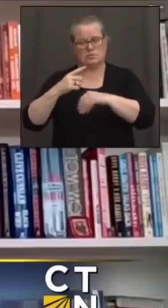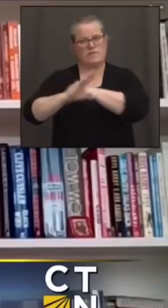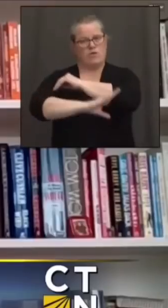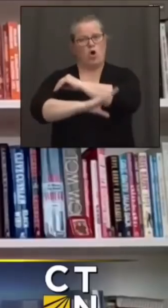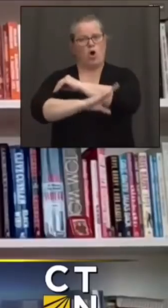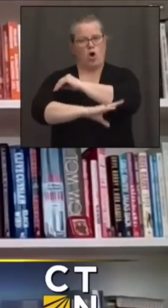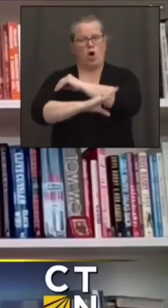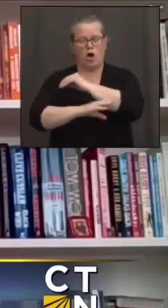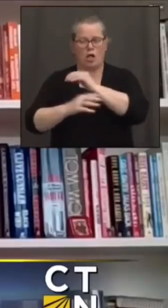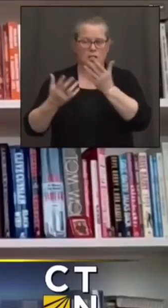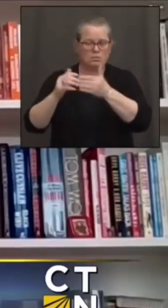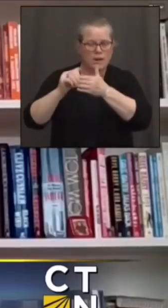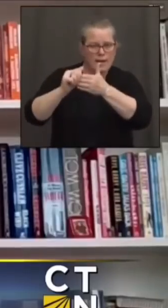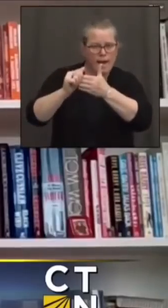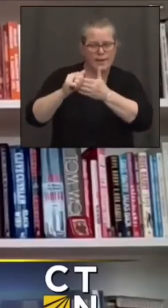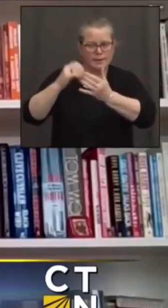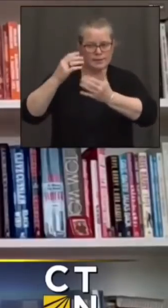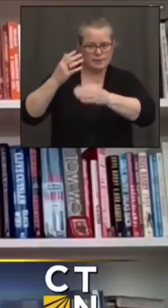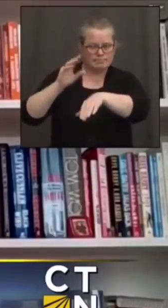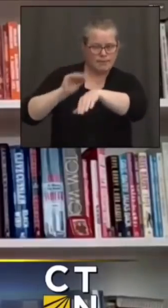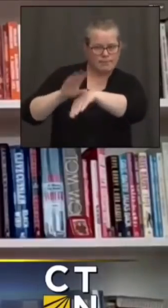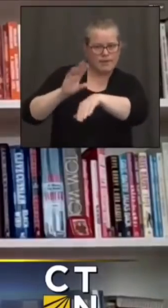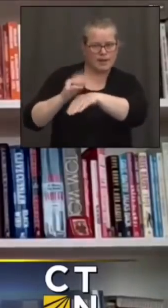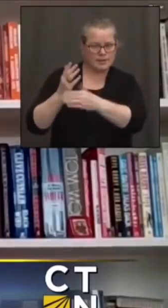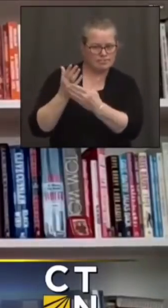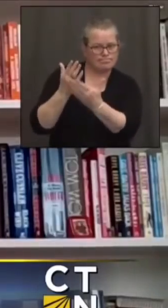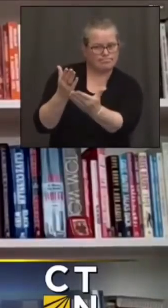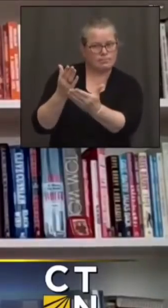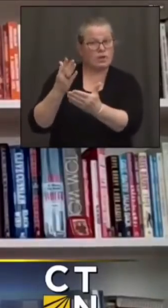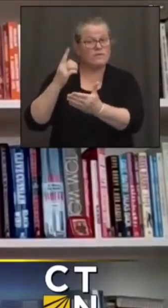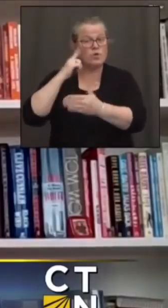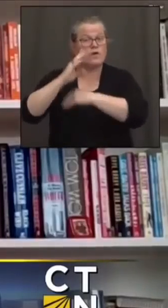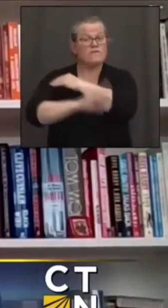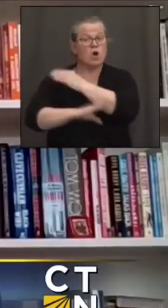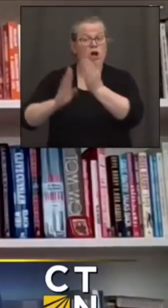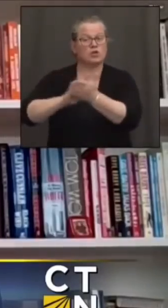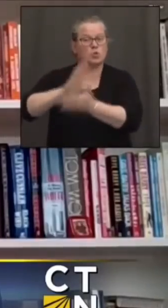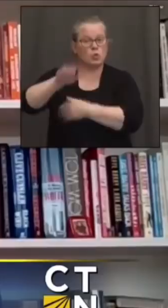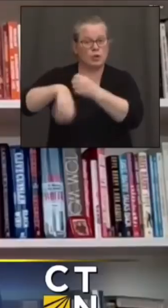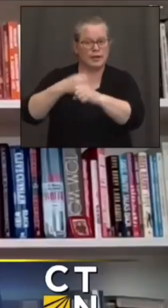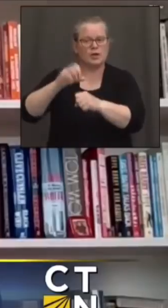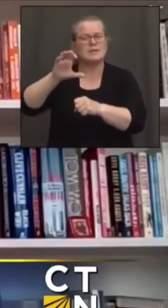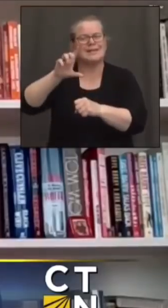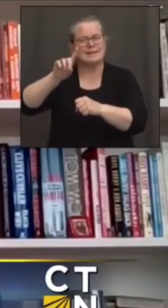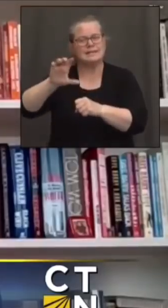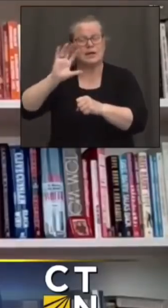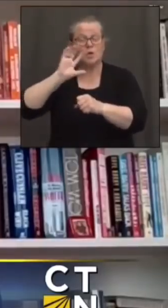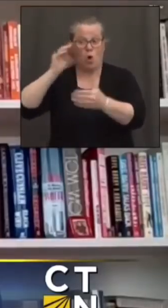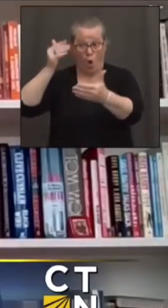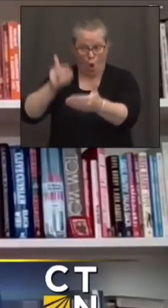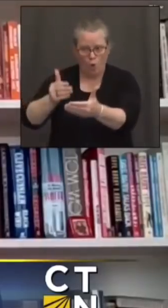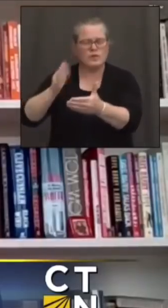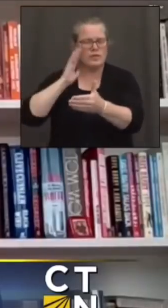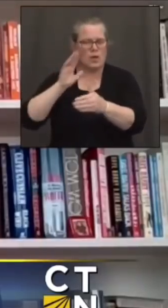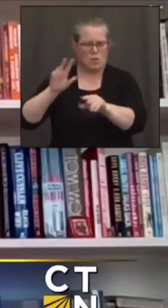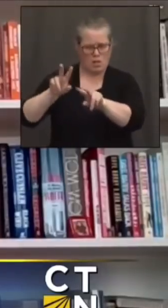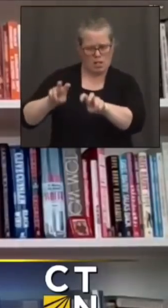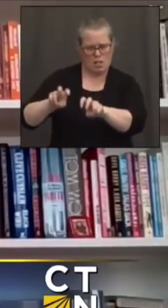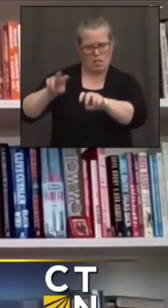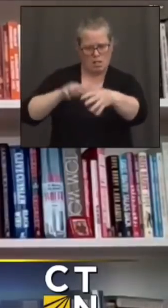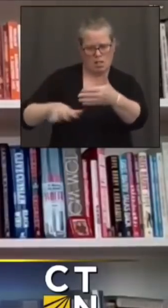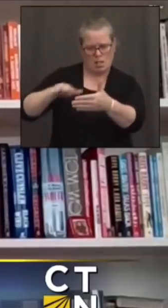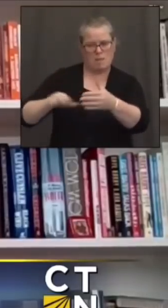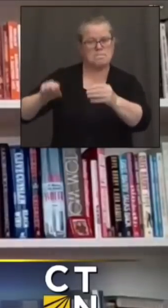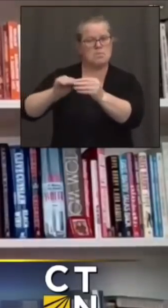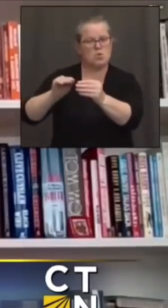fall school year. So we'll certainly be waiting to see what they have to say. We don't think we'll